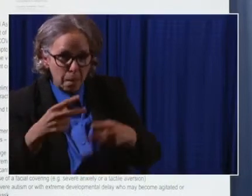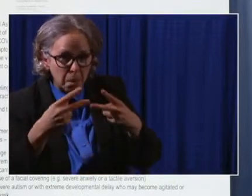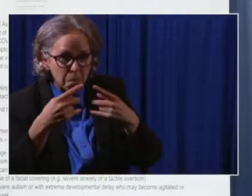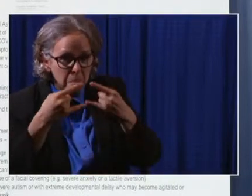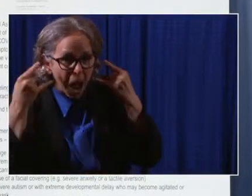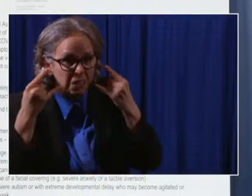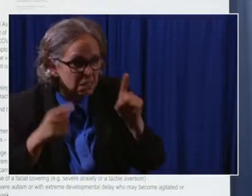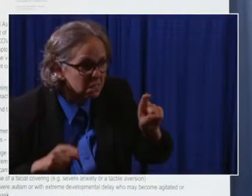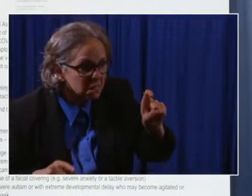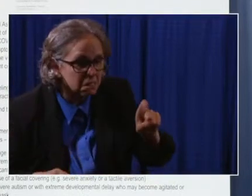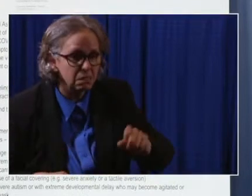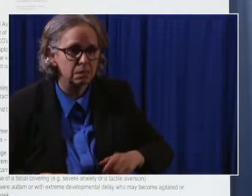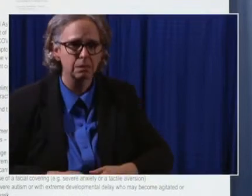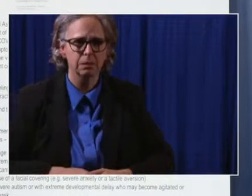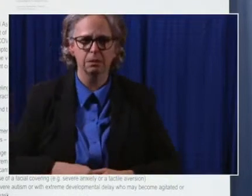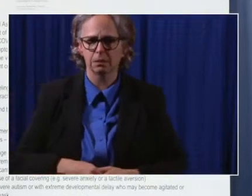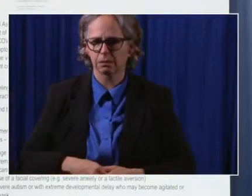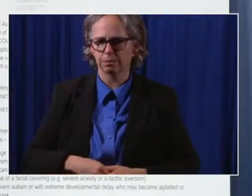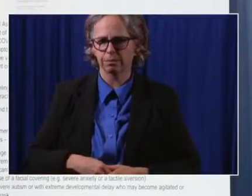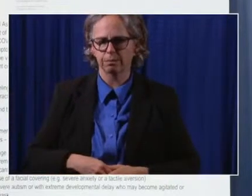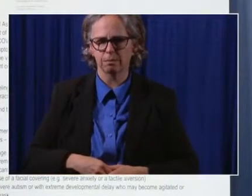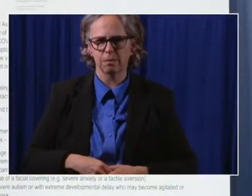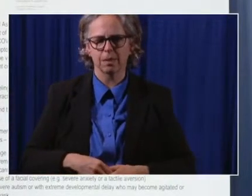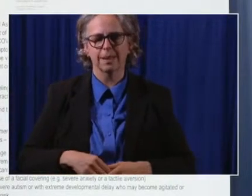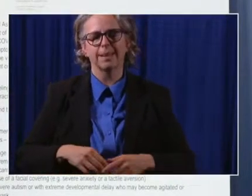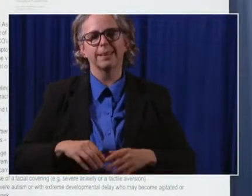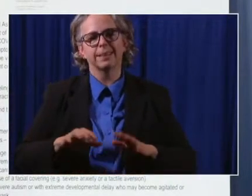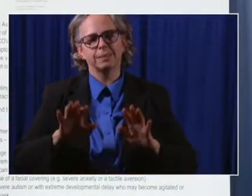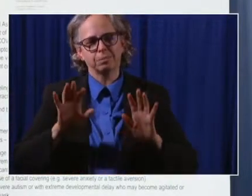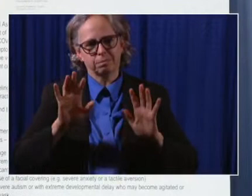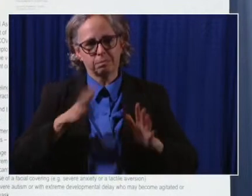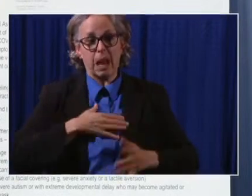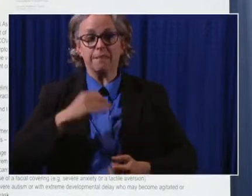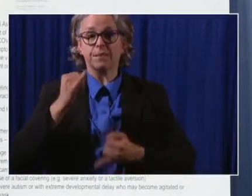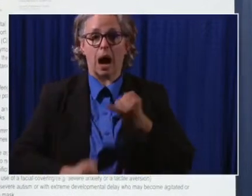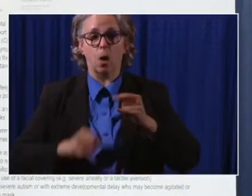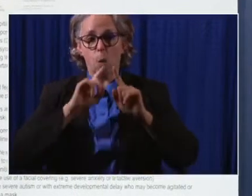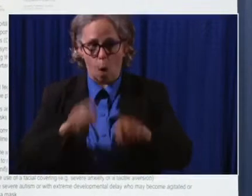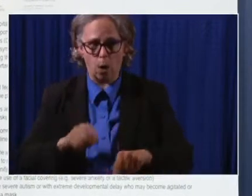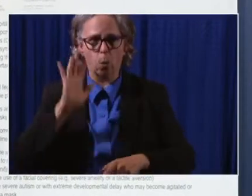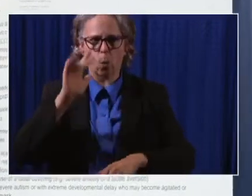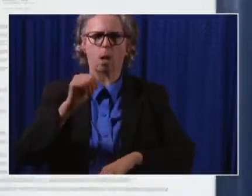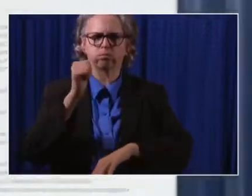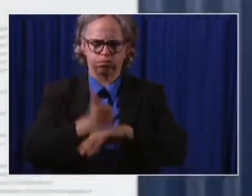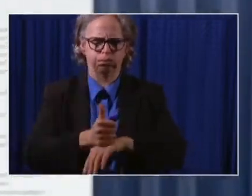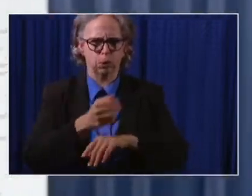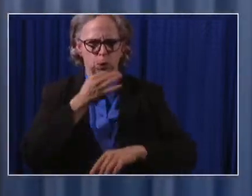We've not put out a final order on that. I don't know, John, you want to say anything on that or not? But